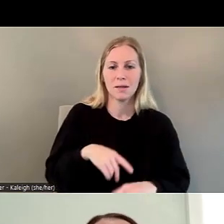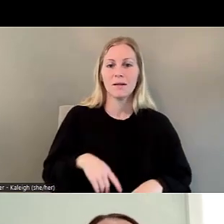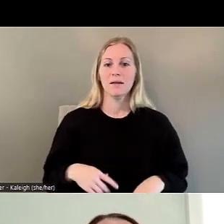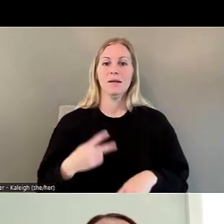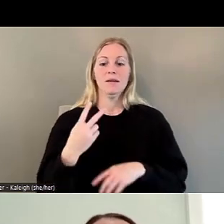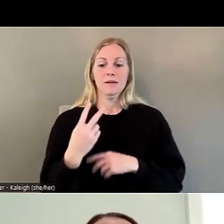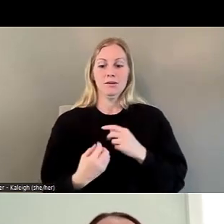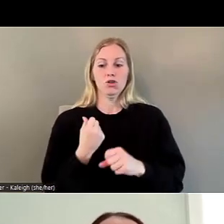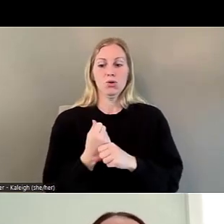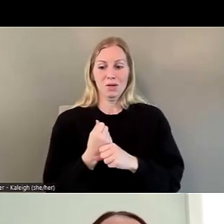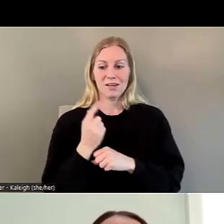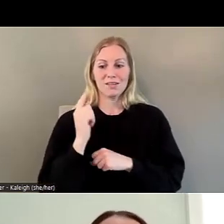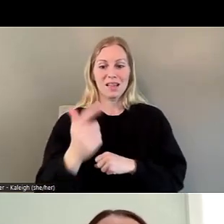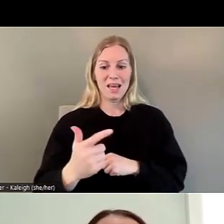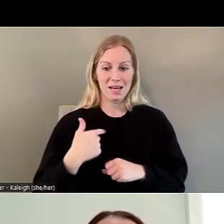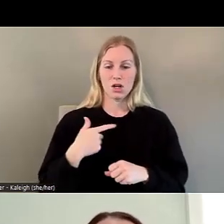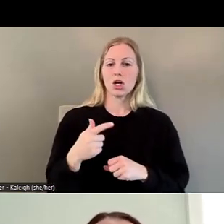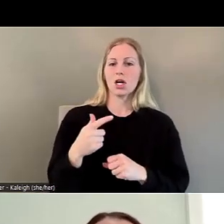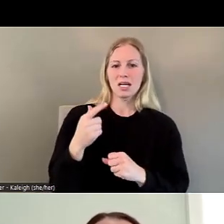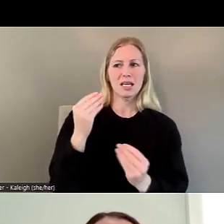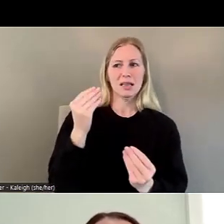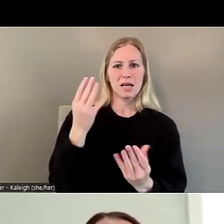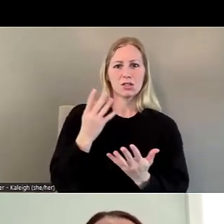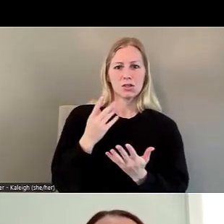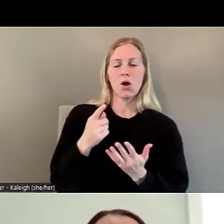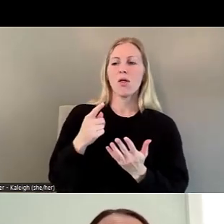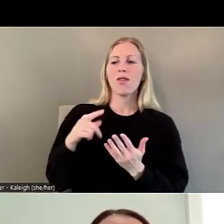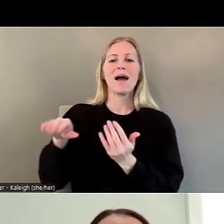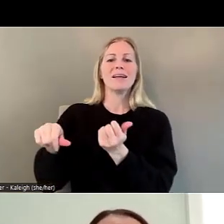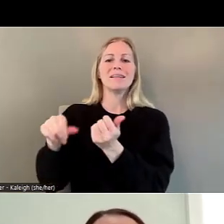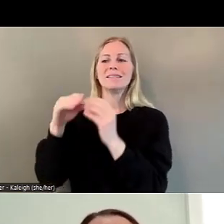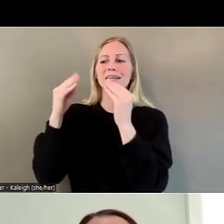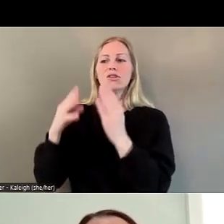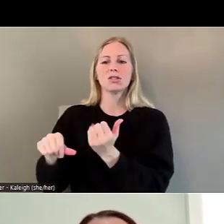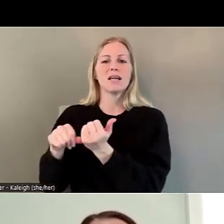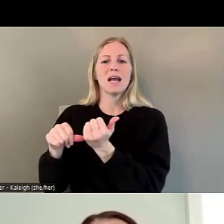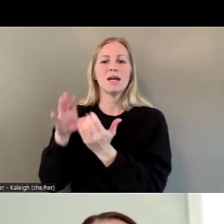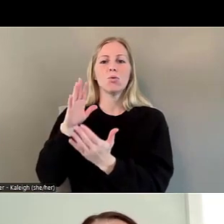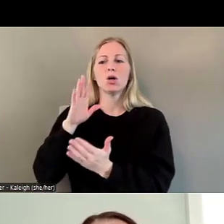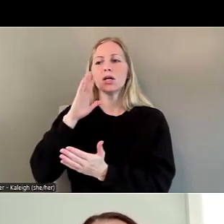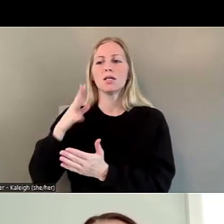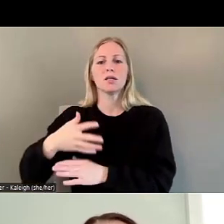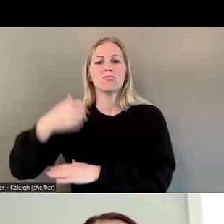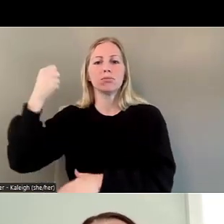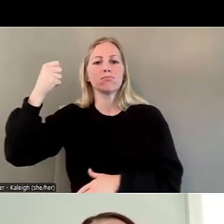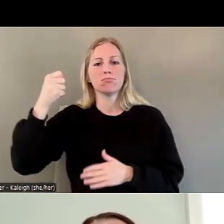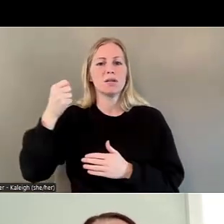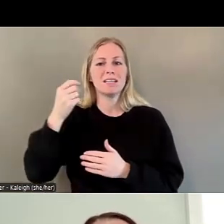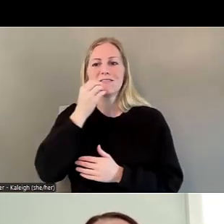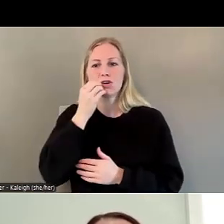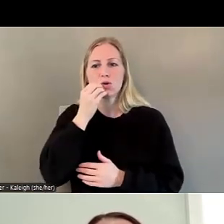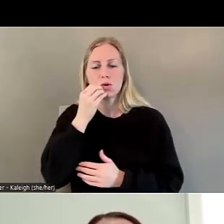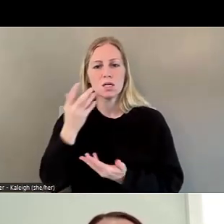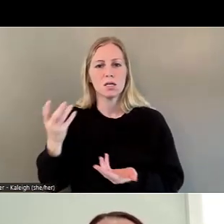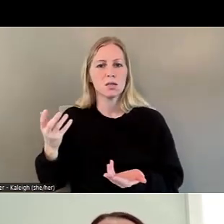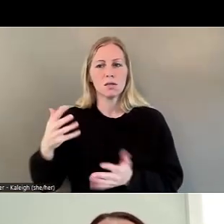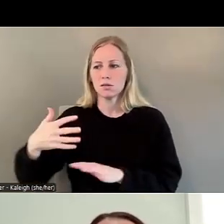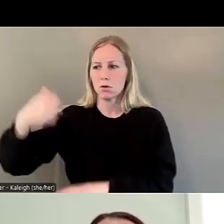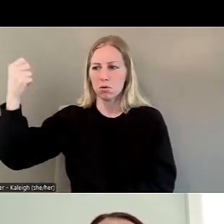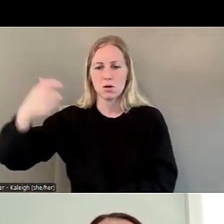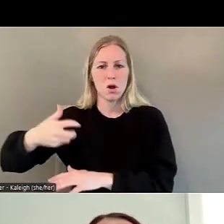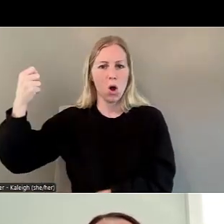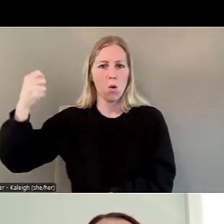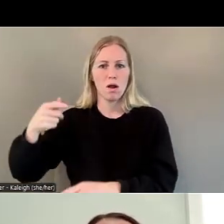an aide would take his food away from him. Suddenly, it made all the sense in the world as to why the first thing he did when he arrived at his